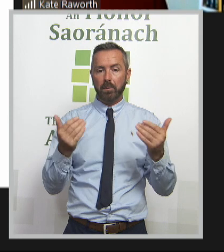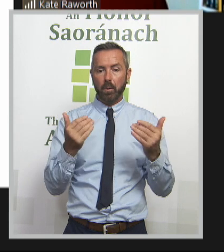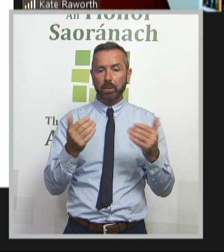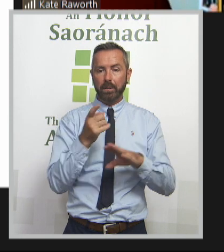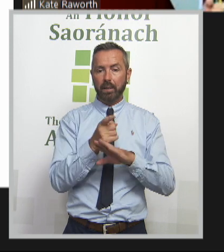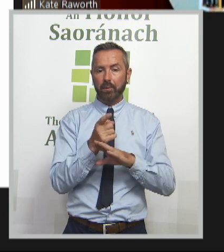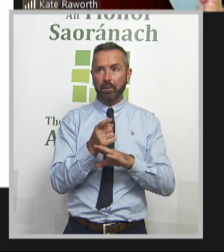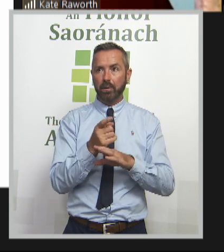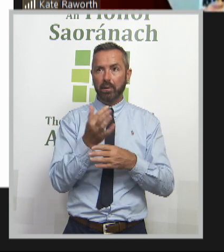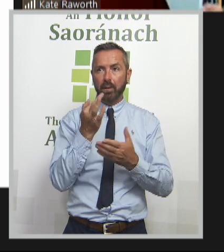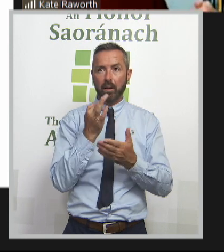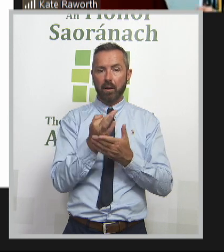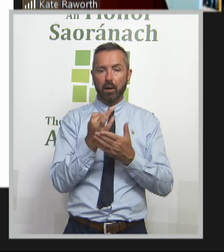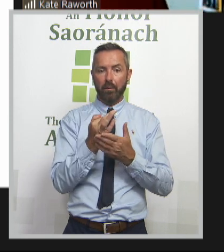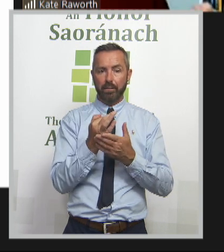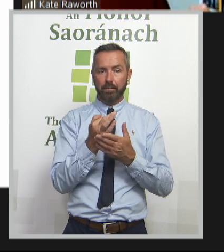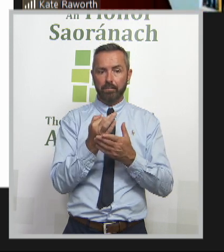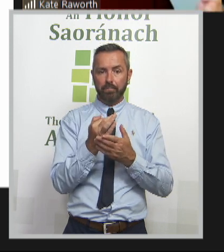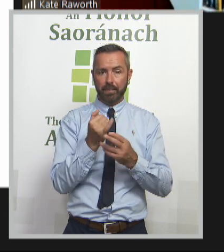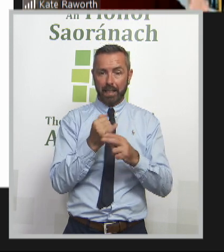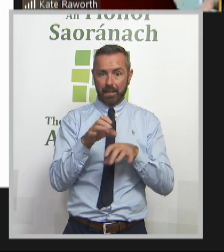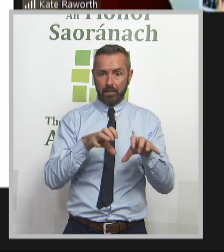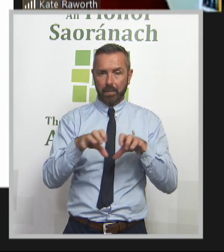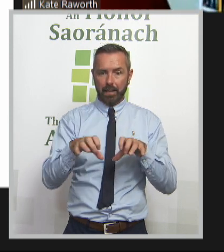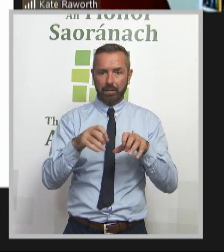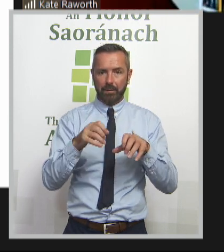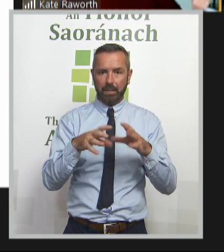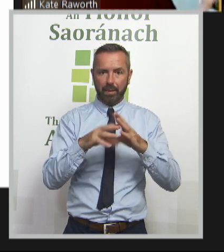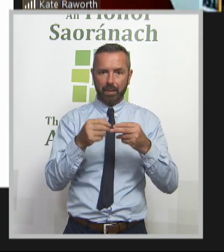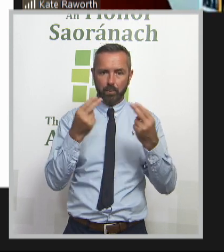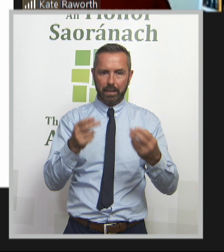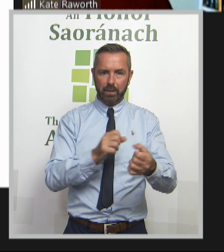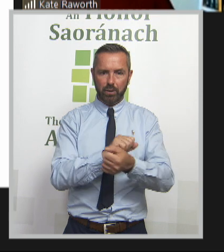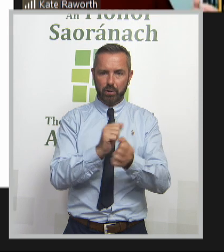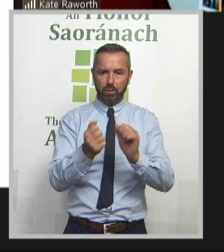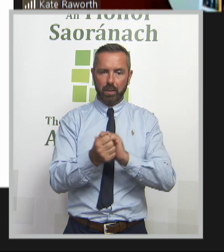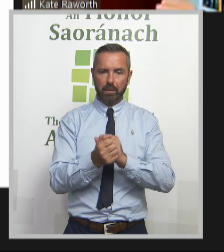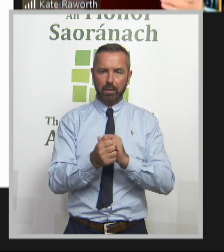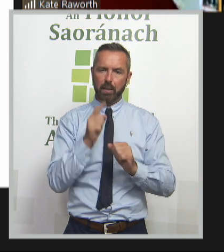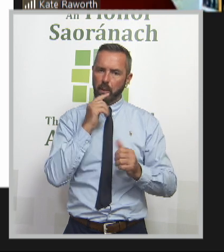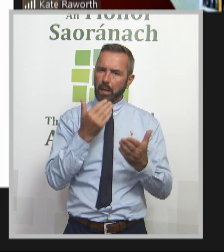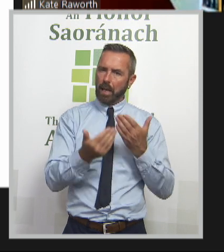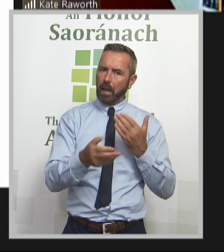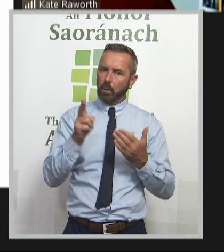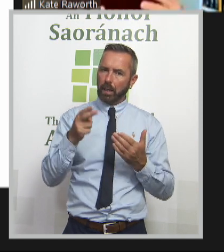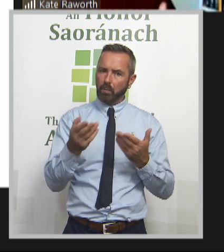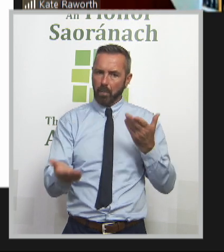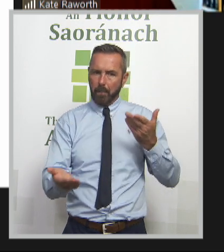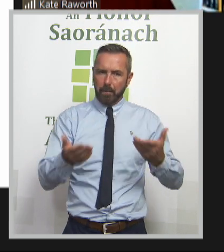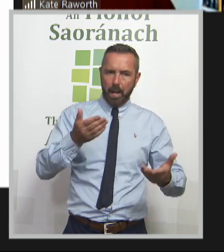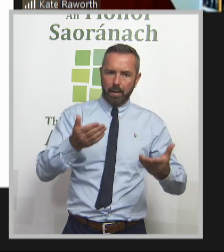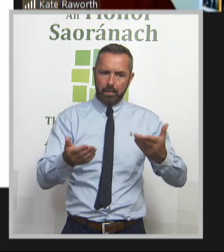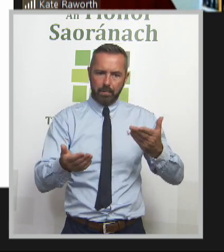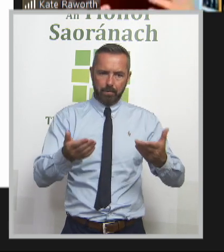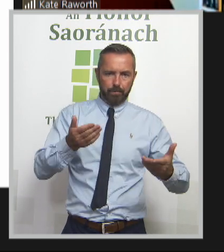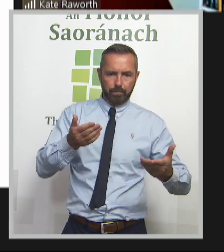exist, often holding in place the very patterns we need to change, the very old dynamics. How can they be counterbalanced? How can we